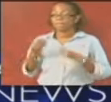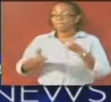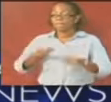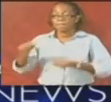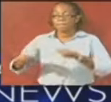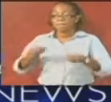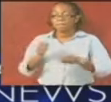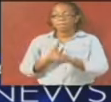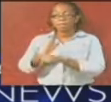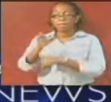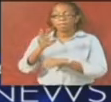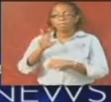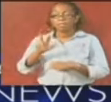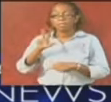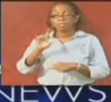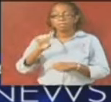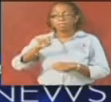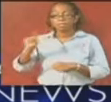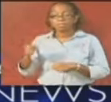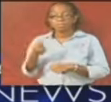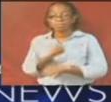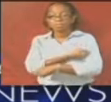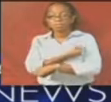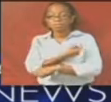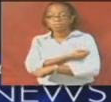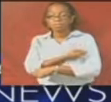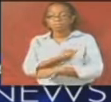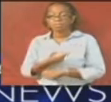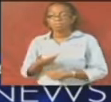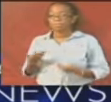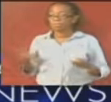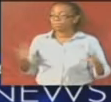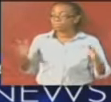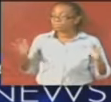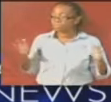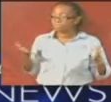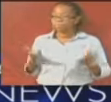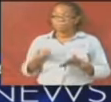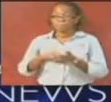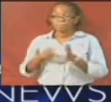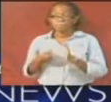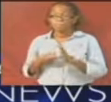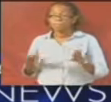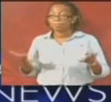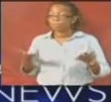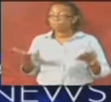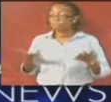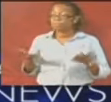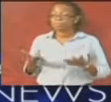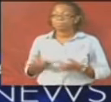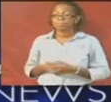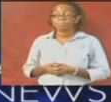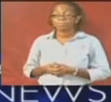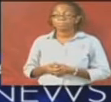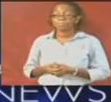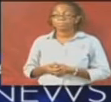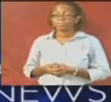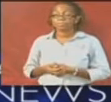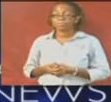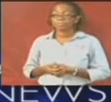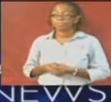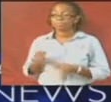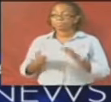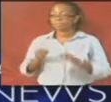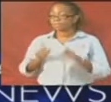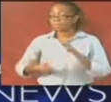38,638. So is it that some people in the second tranche, when they go to get a second dose, they would not be able to get it? Can you just clarify